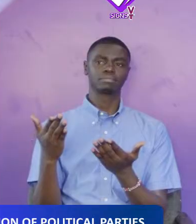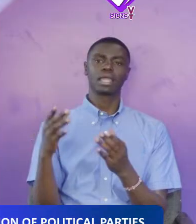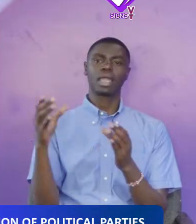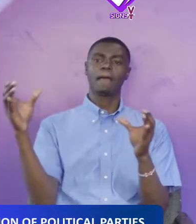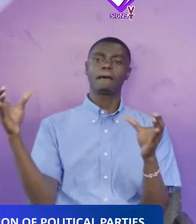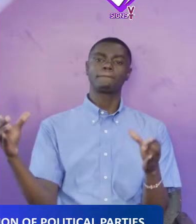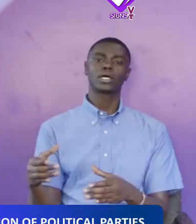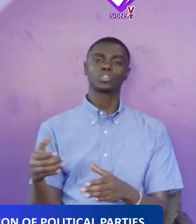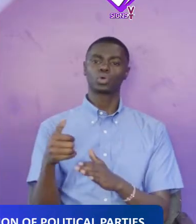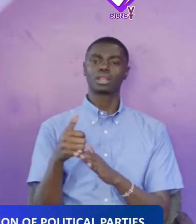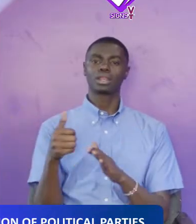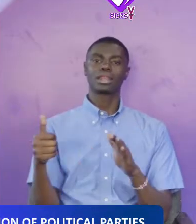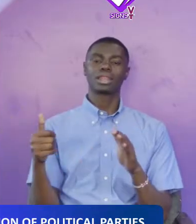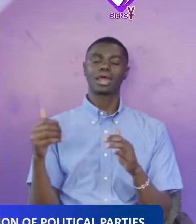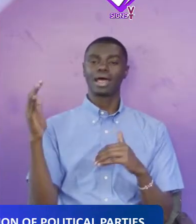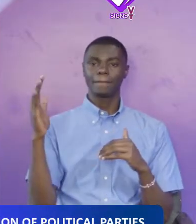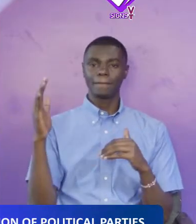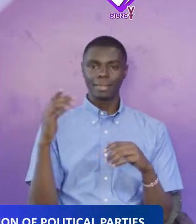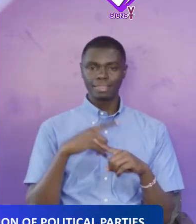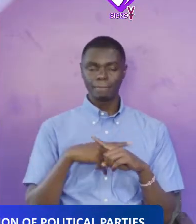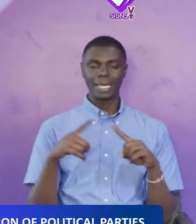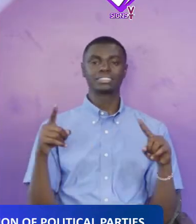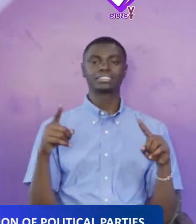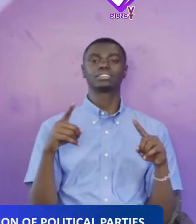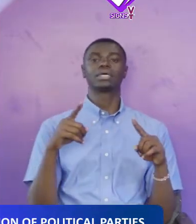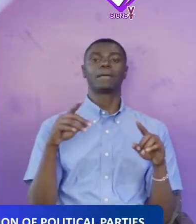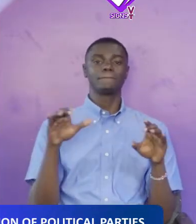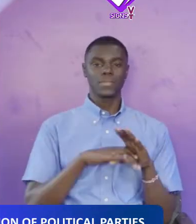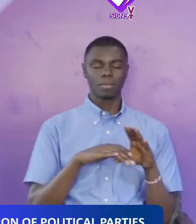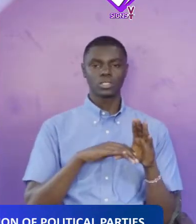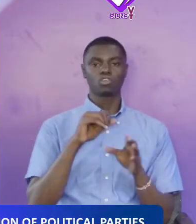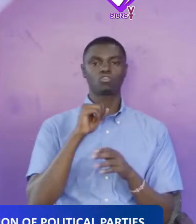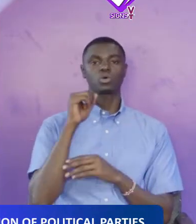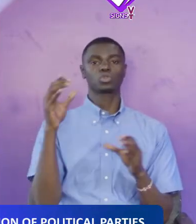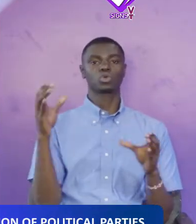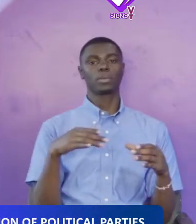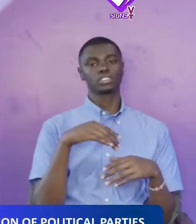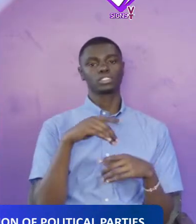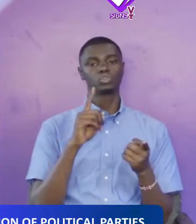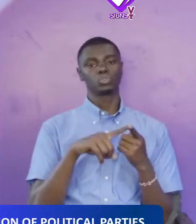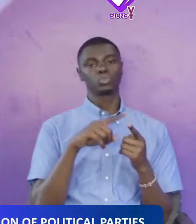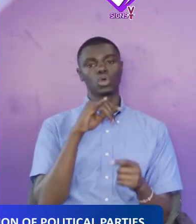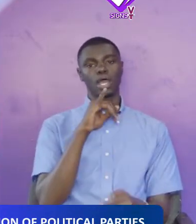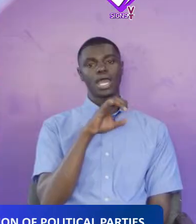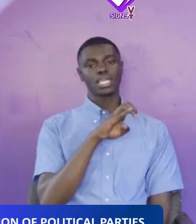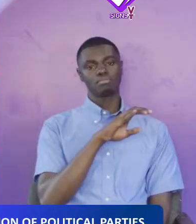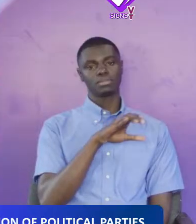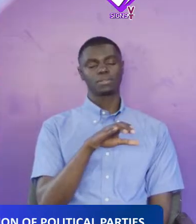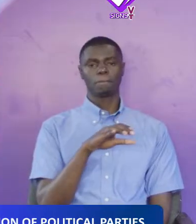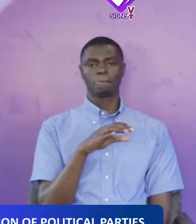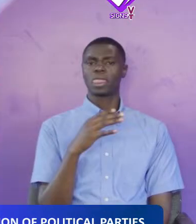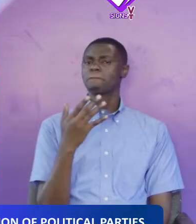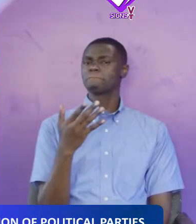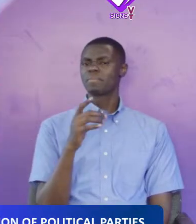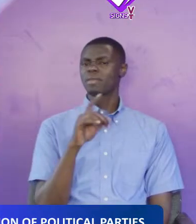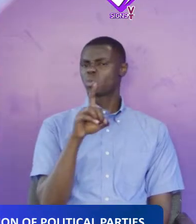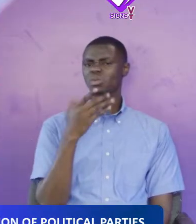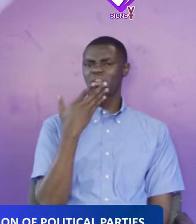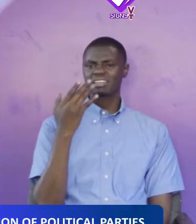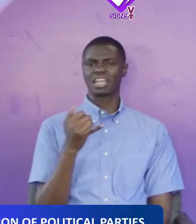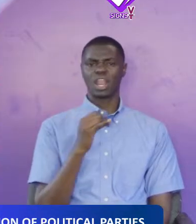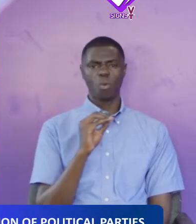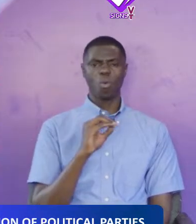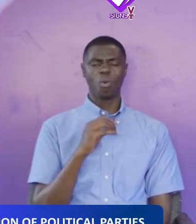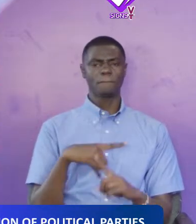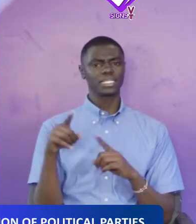persons other than members of their political parties party. to IBC. Now, why I've asked this question, and you might not answer now, but I Yeah. want you to think about it, because